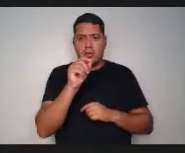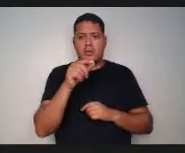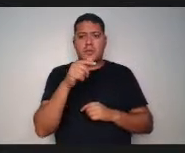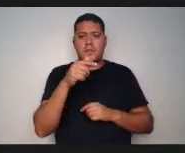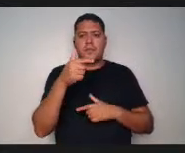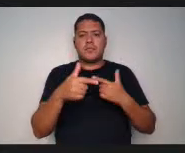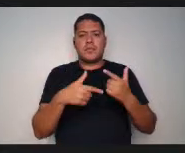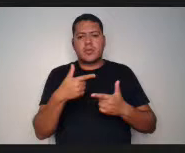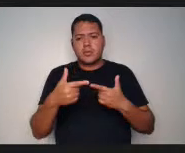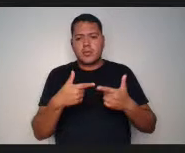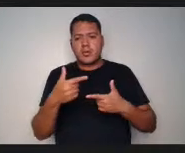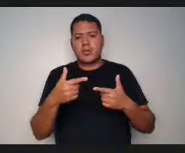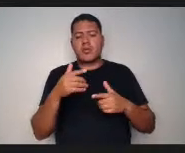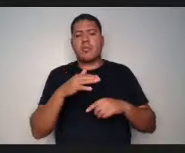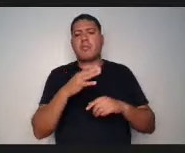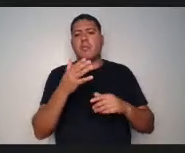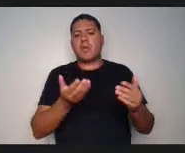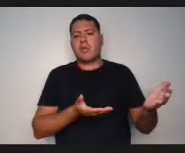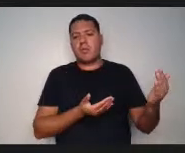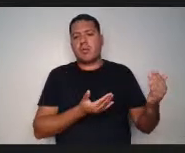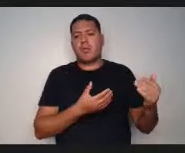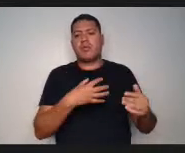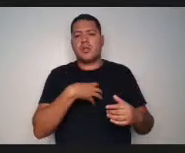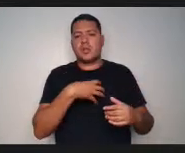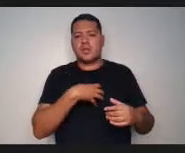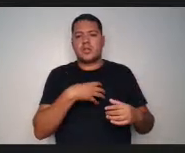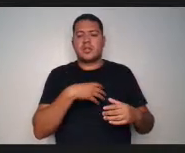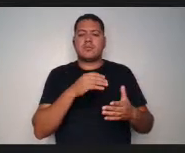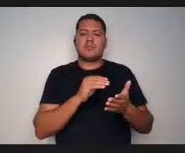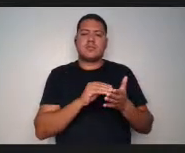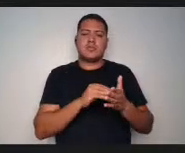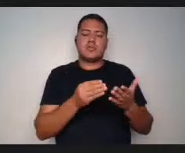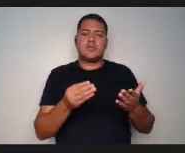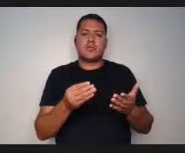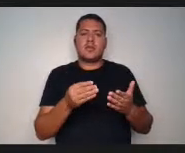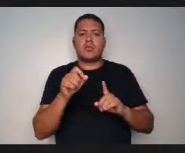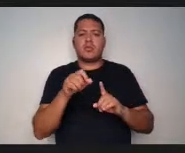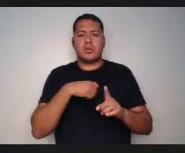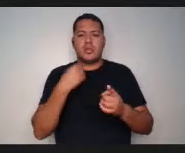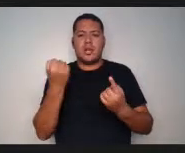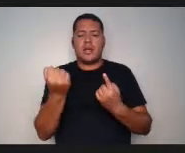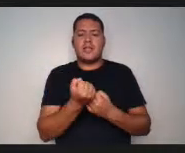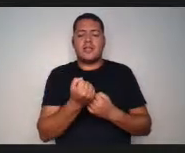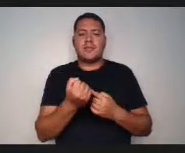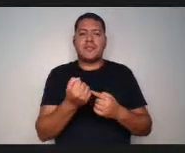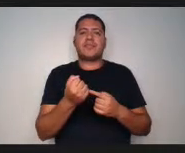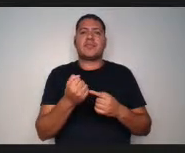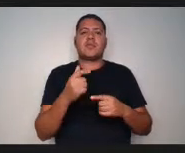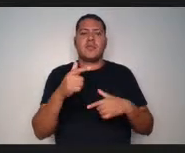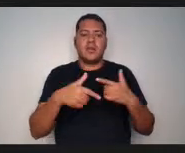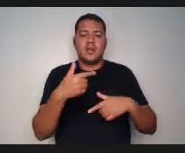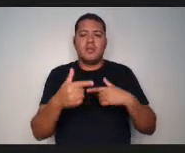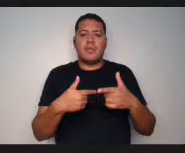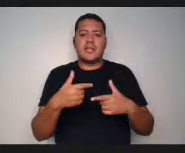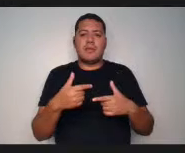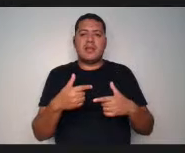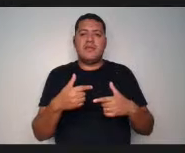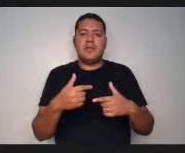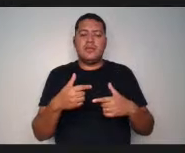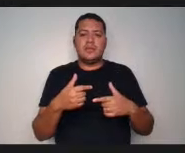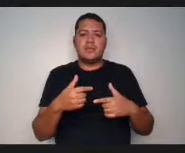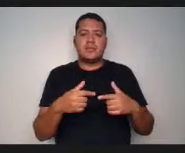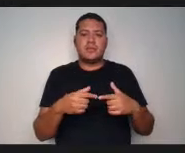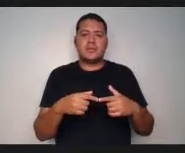workplace. And not only that, may feel more isolated because they don't have the family yet, or they don't have the social network in